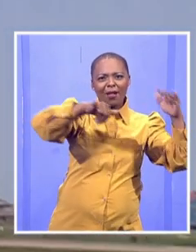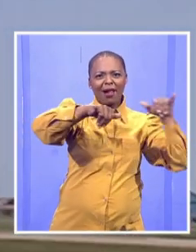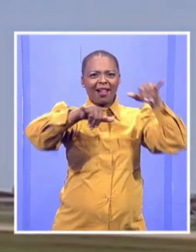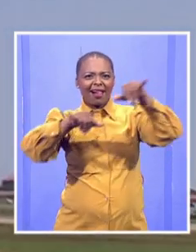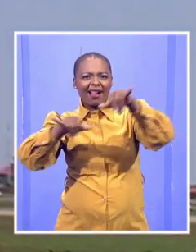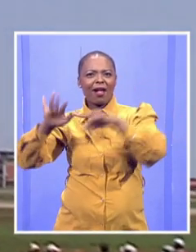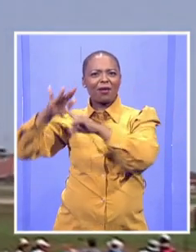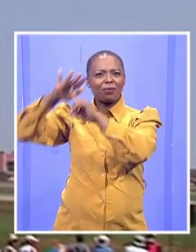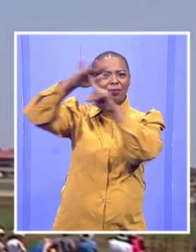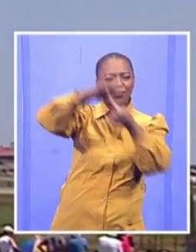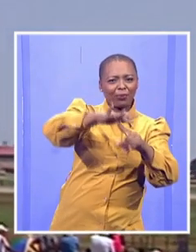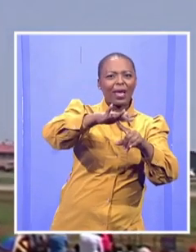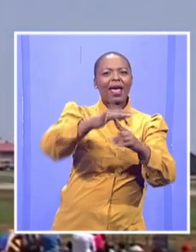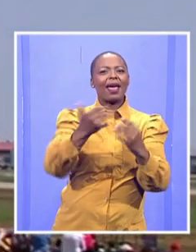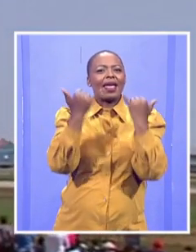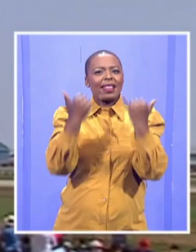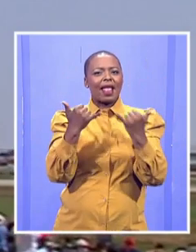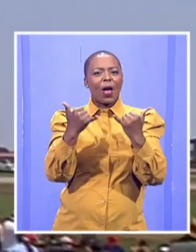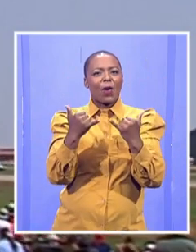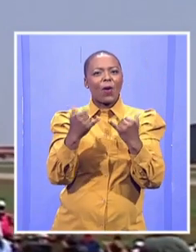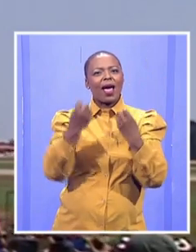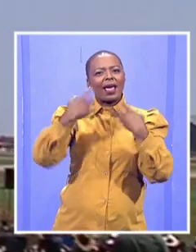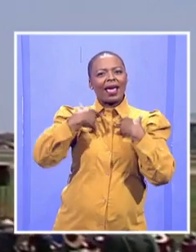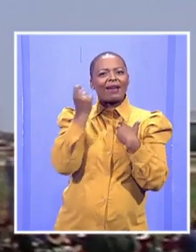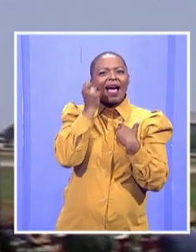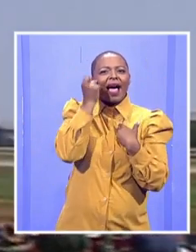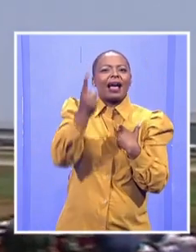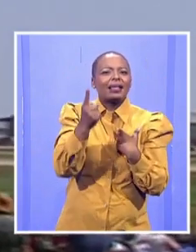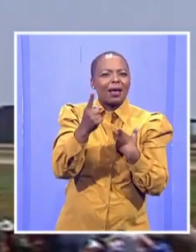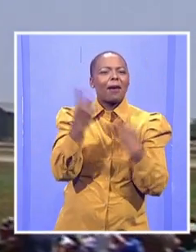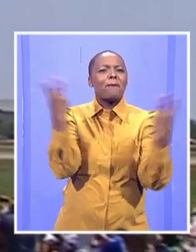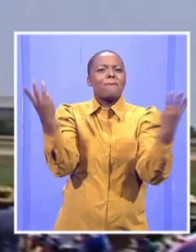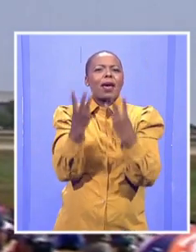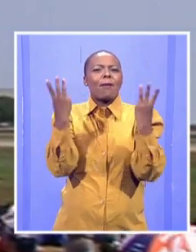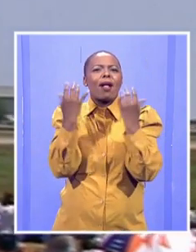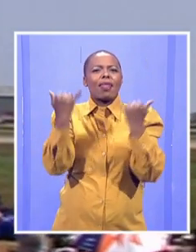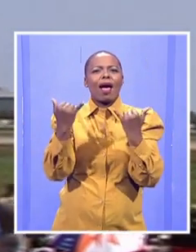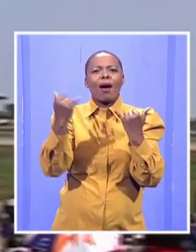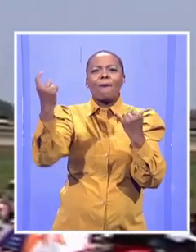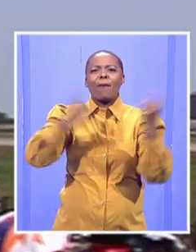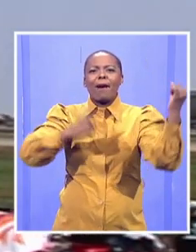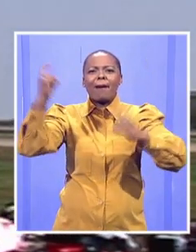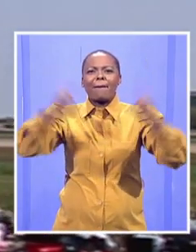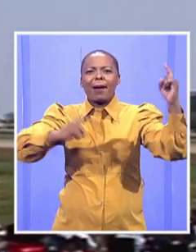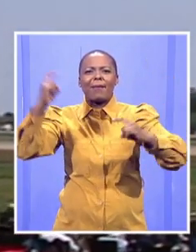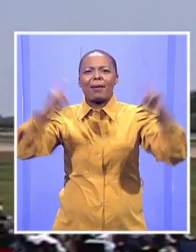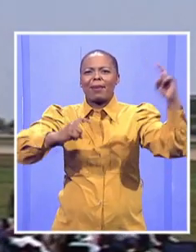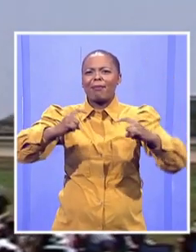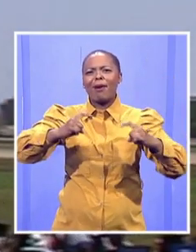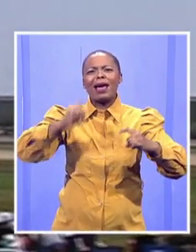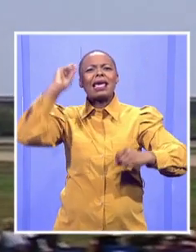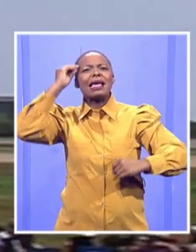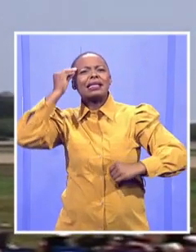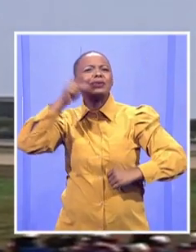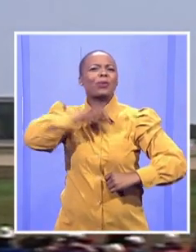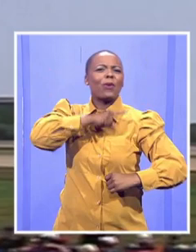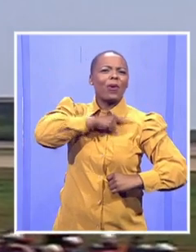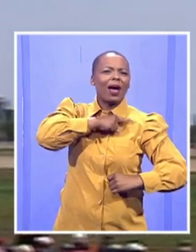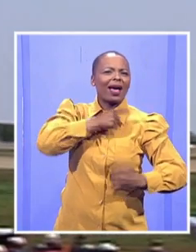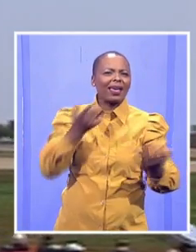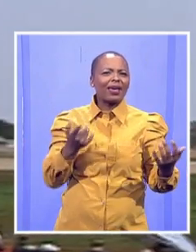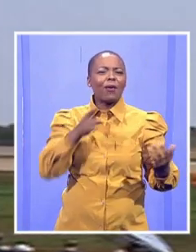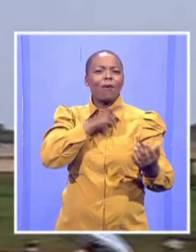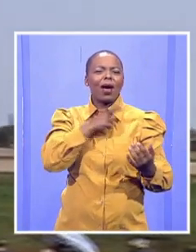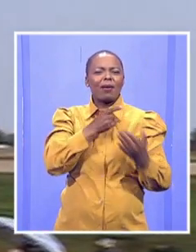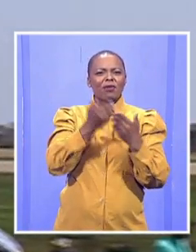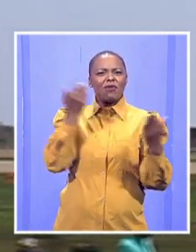to give us a sense of why people would come out and if, you know, more people have come out since COVID, because this